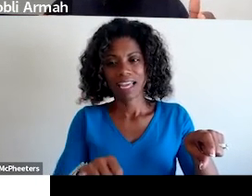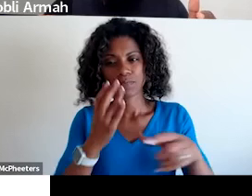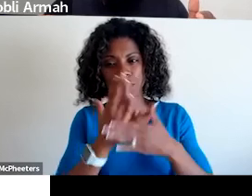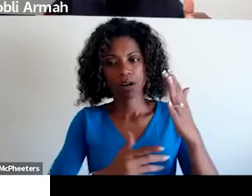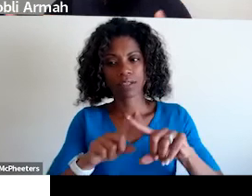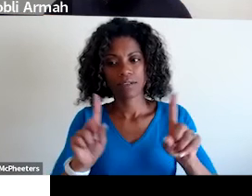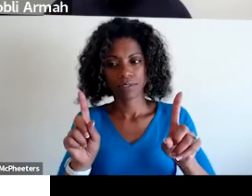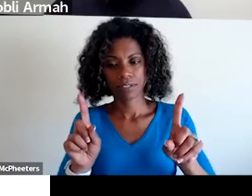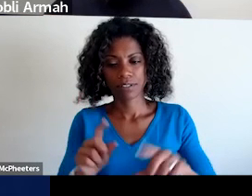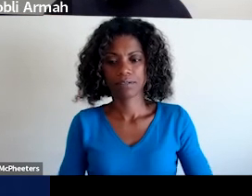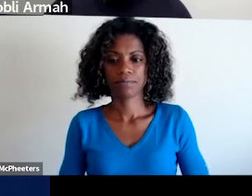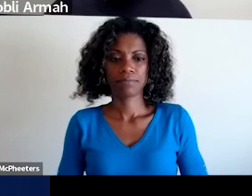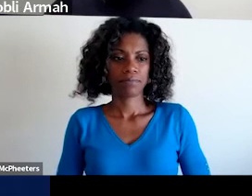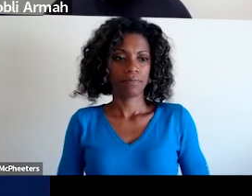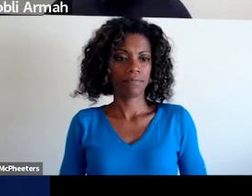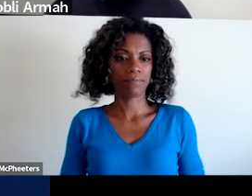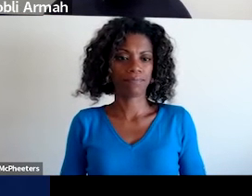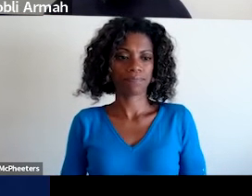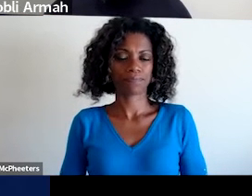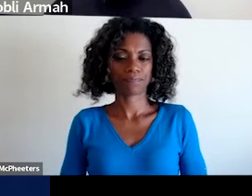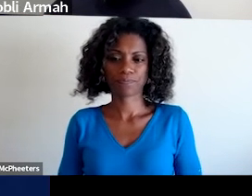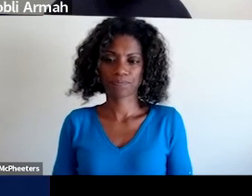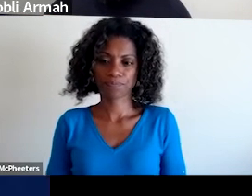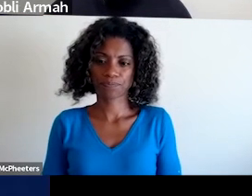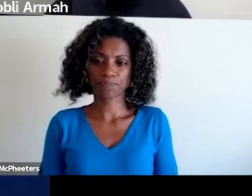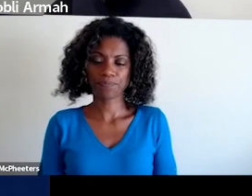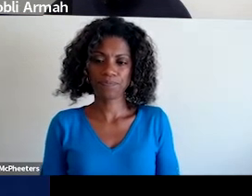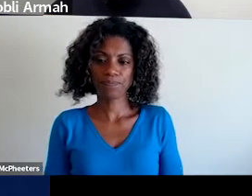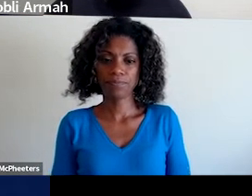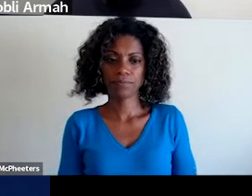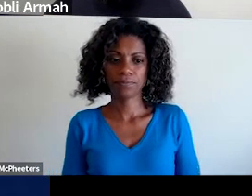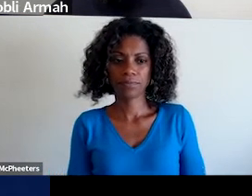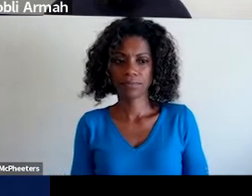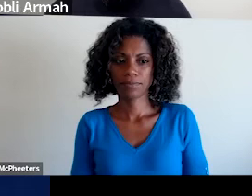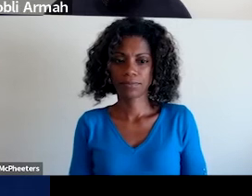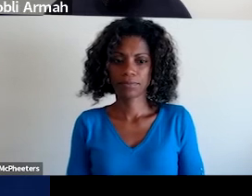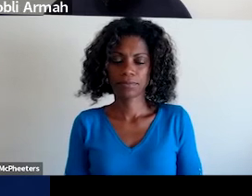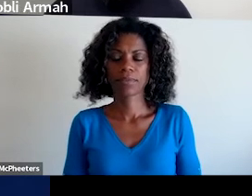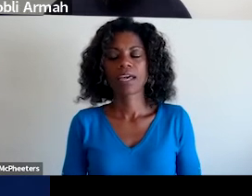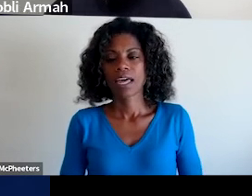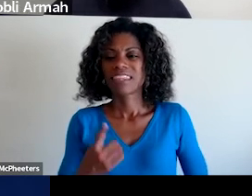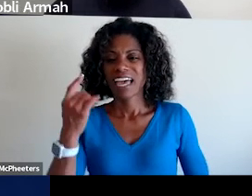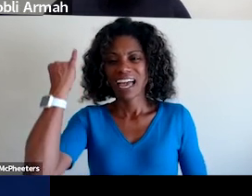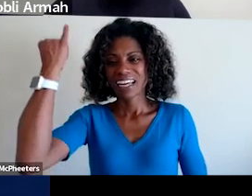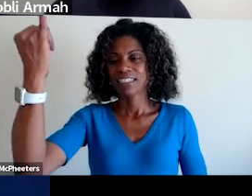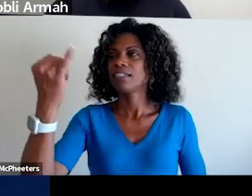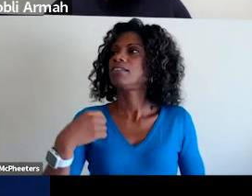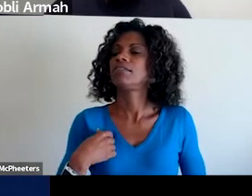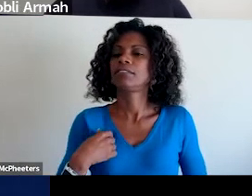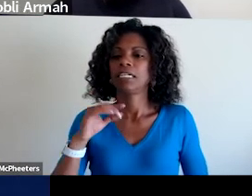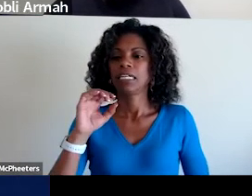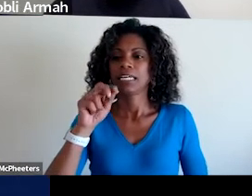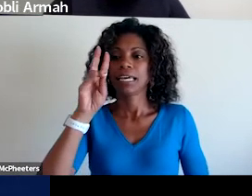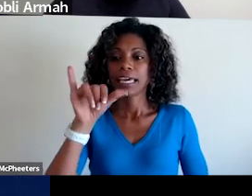past 2 years. This whole notion of equity being partisan. So let's just full